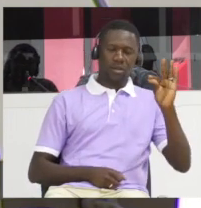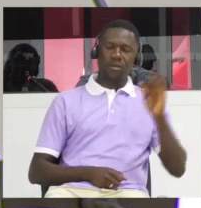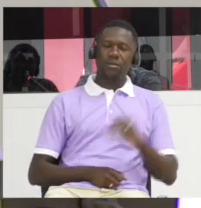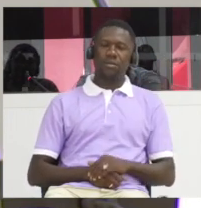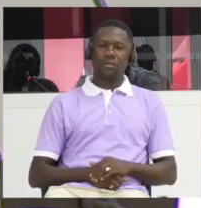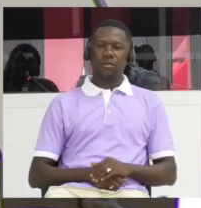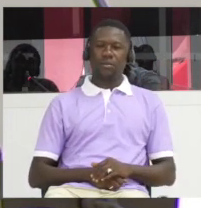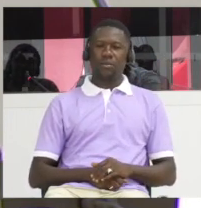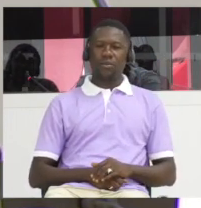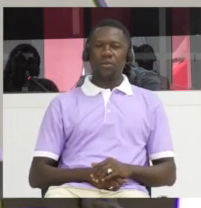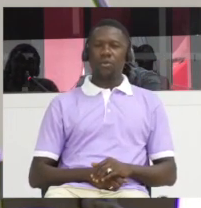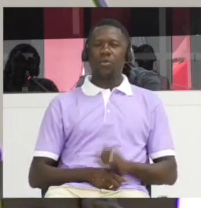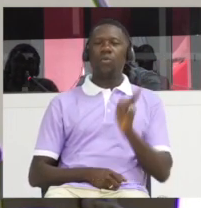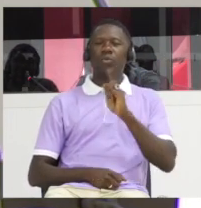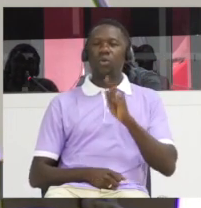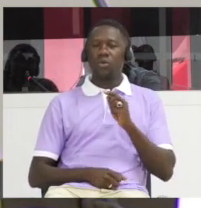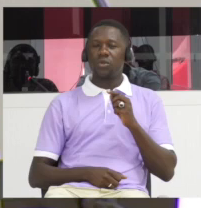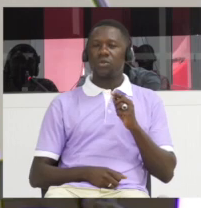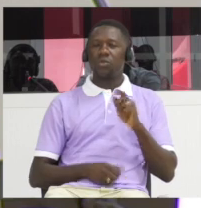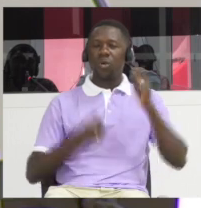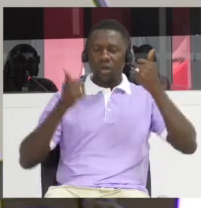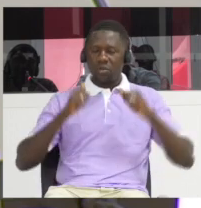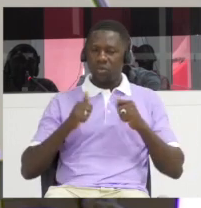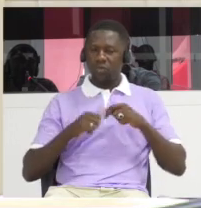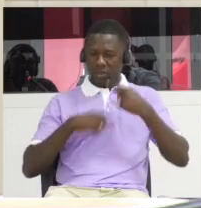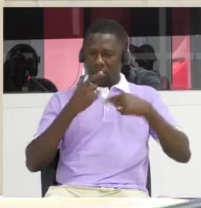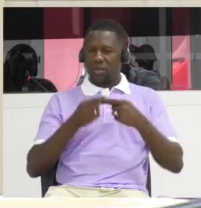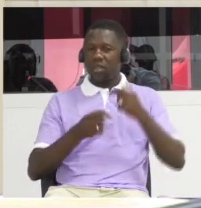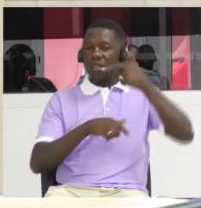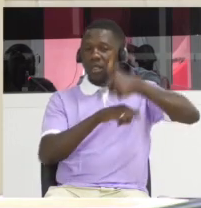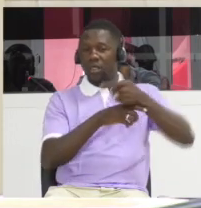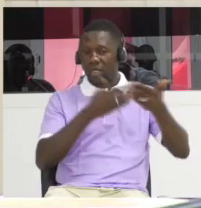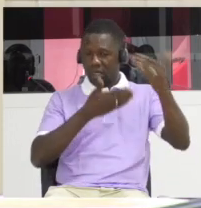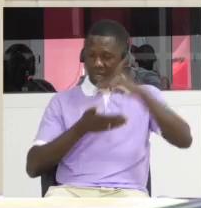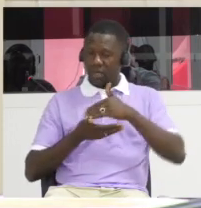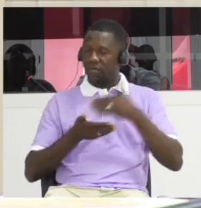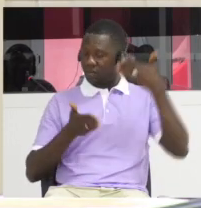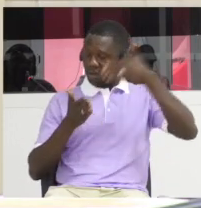result of the arrival of the Nigerians with regards to training in the army?